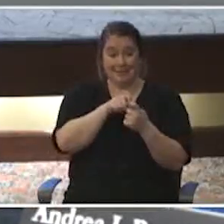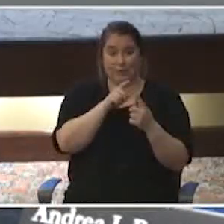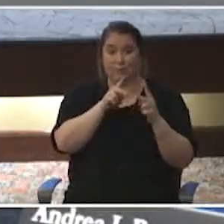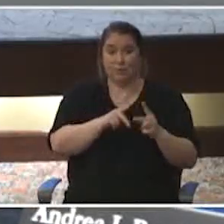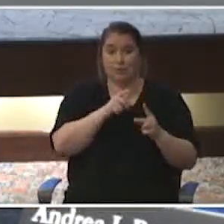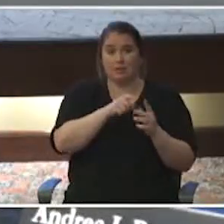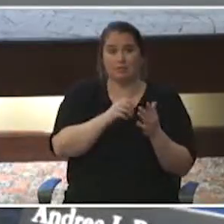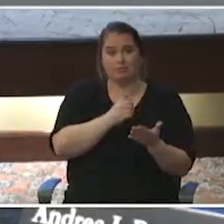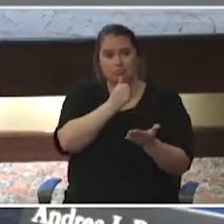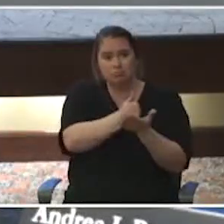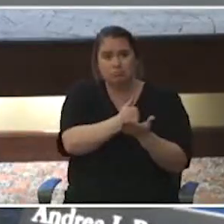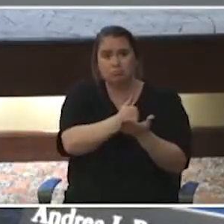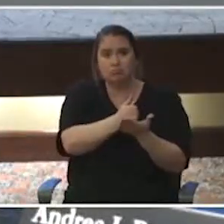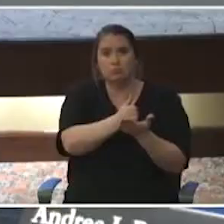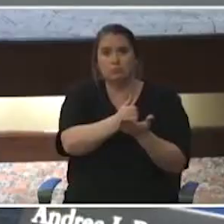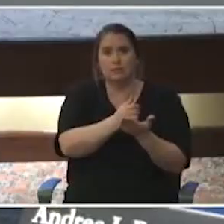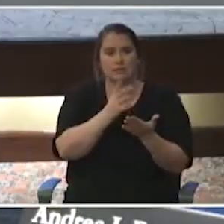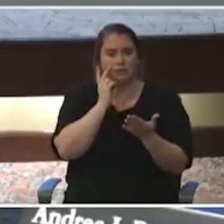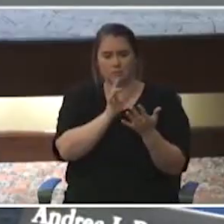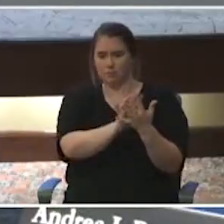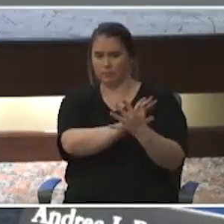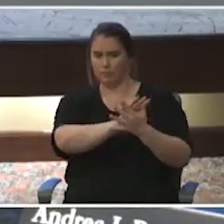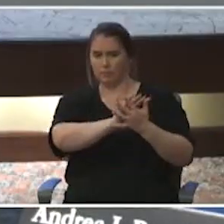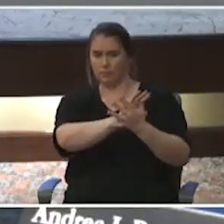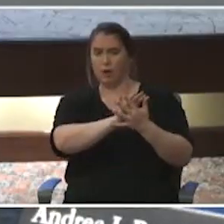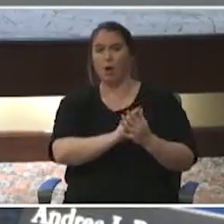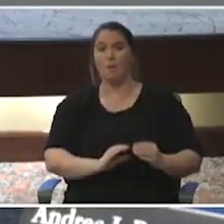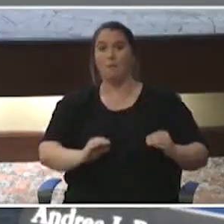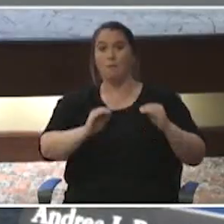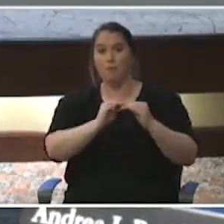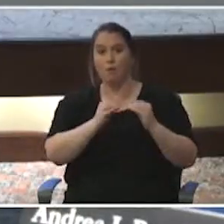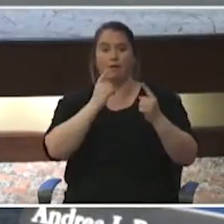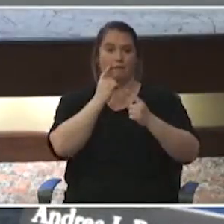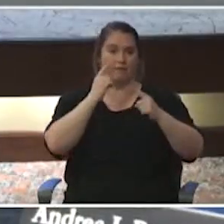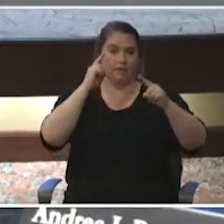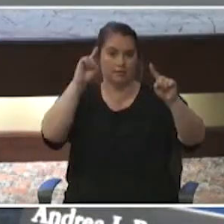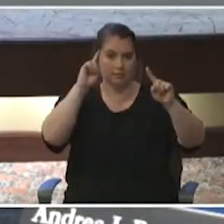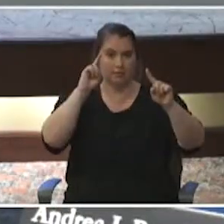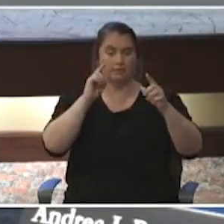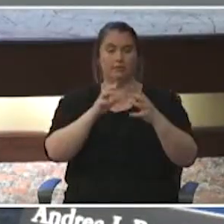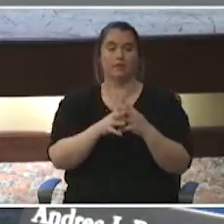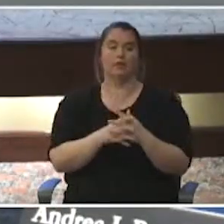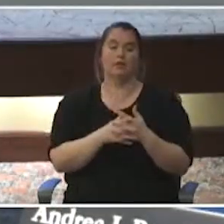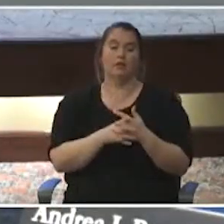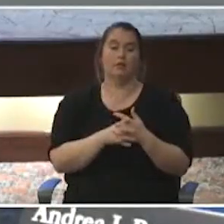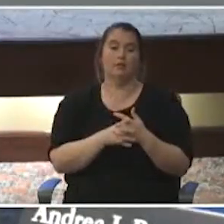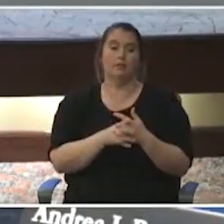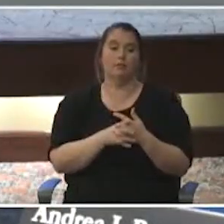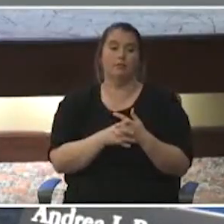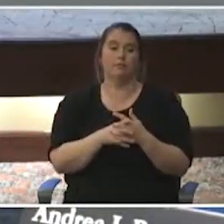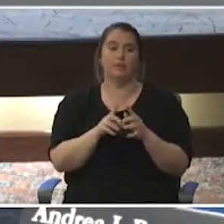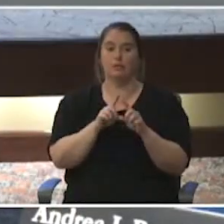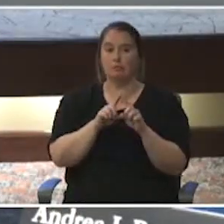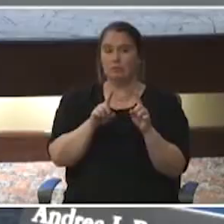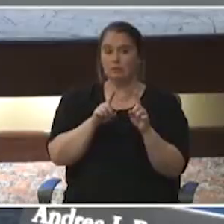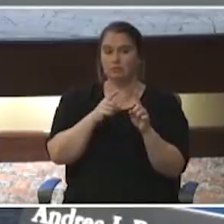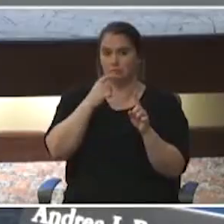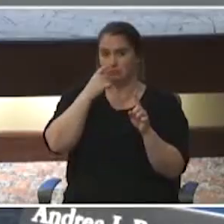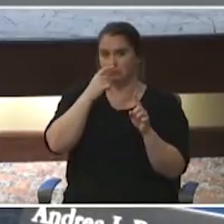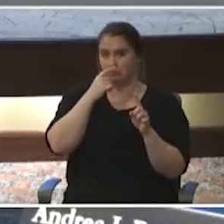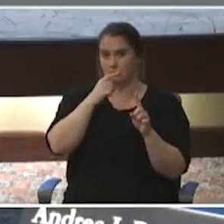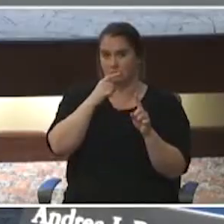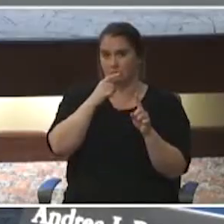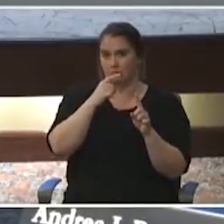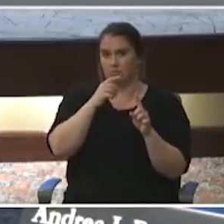police department be more effective as a policing unit. But can you just talk for 20,